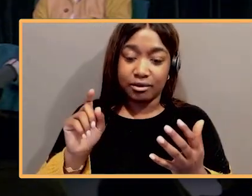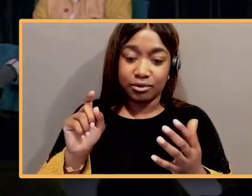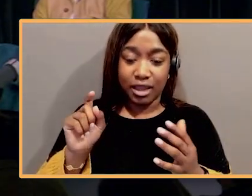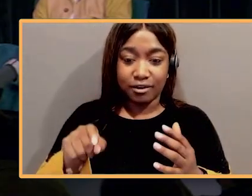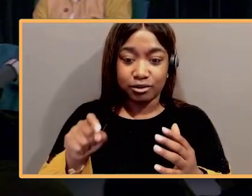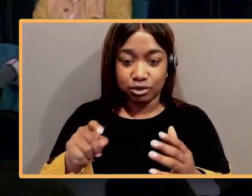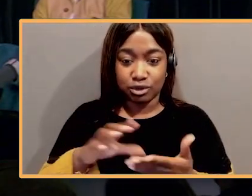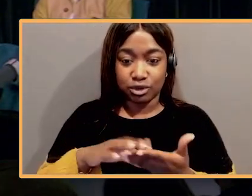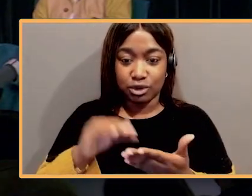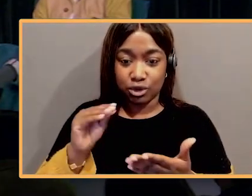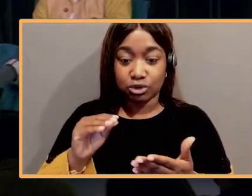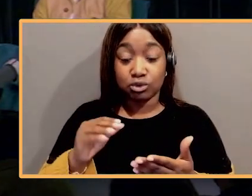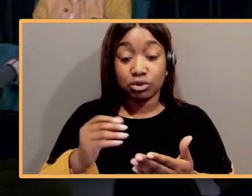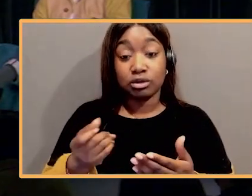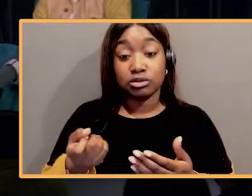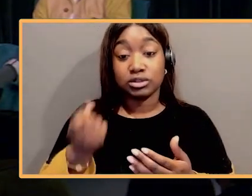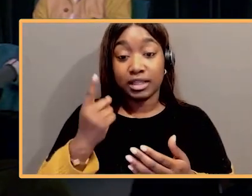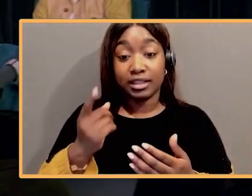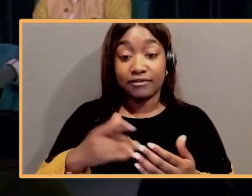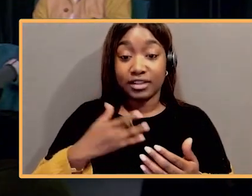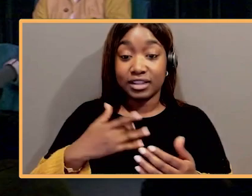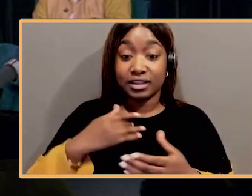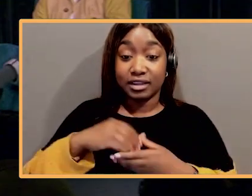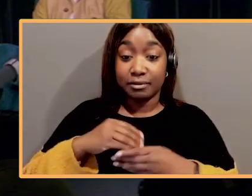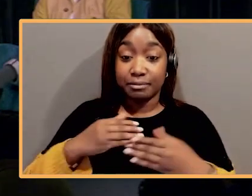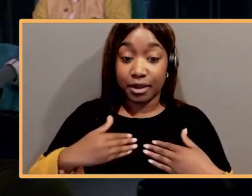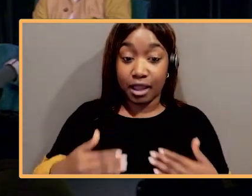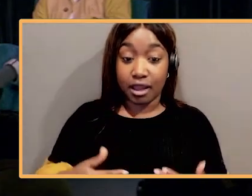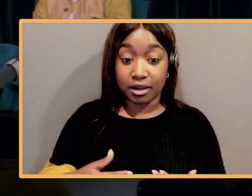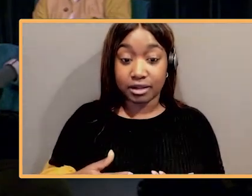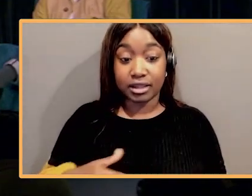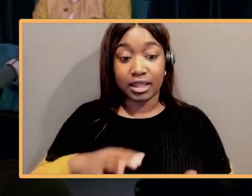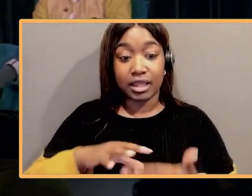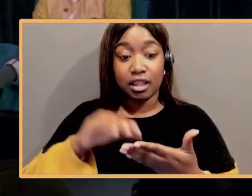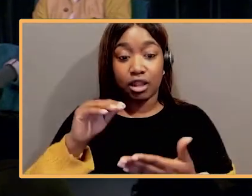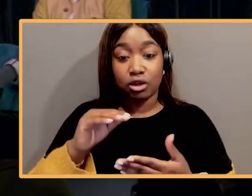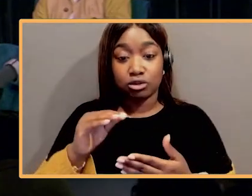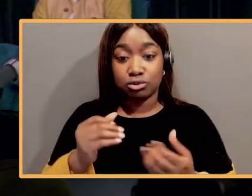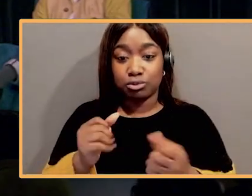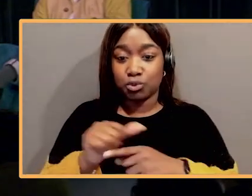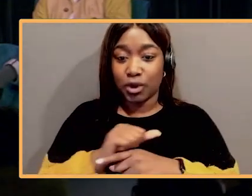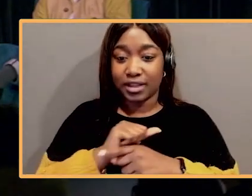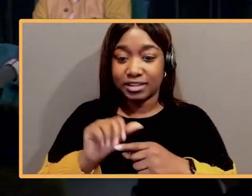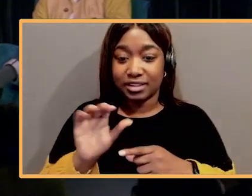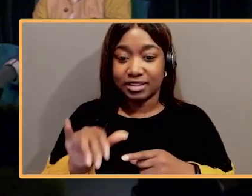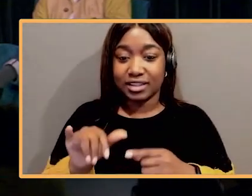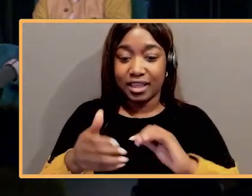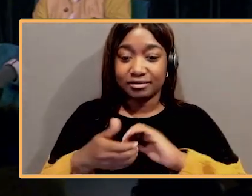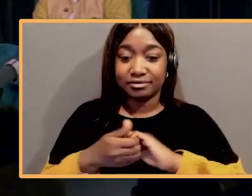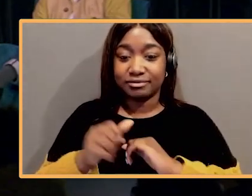learning to practice that allyship, and also making sure